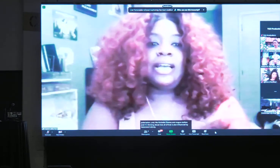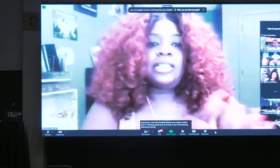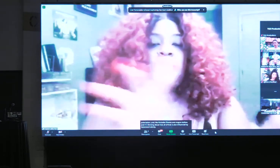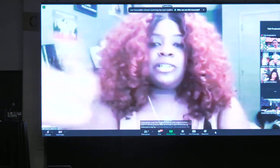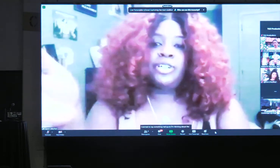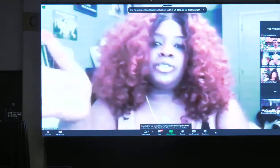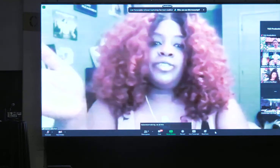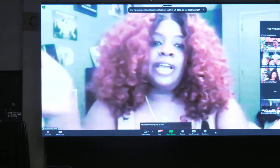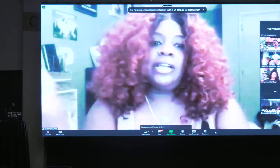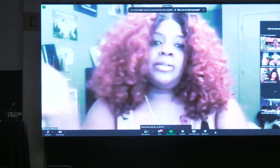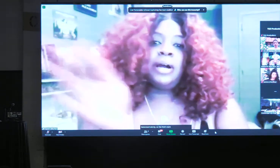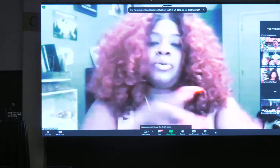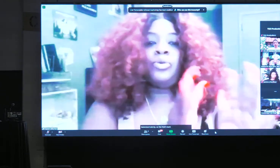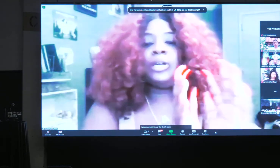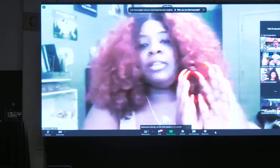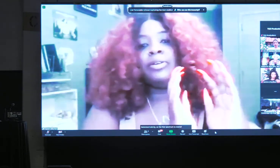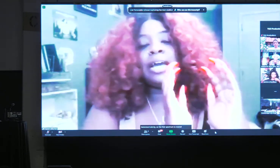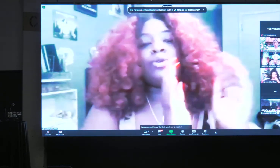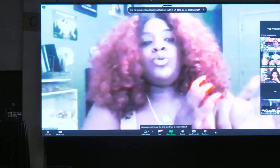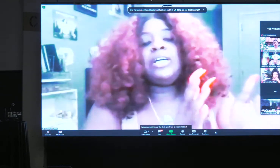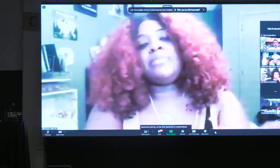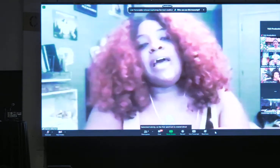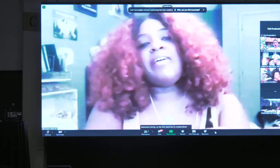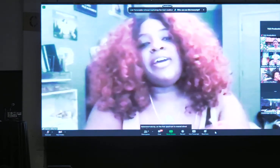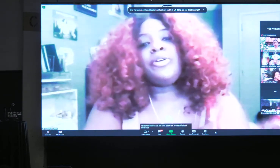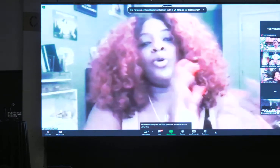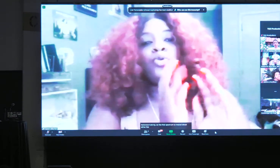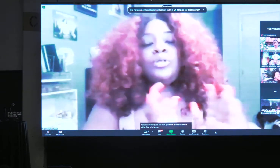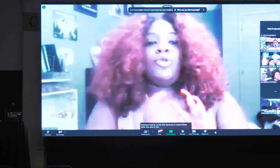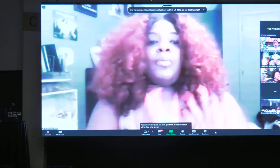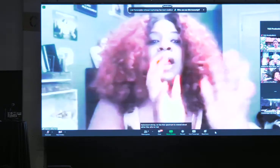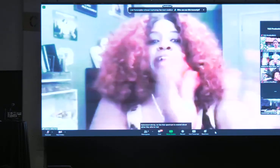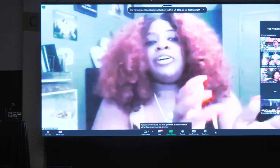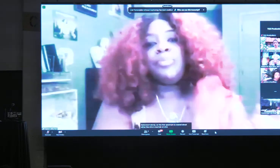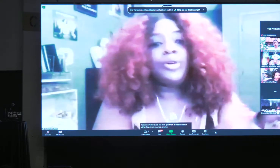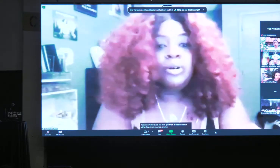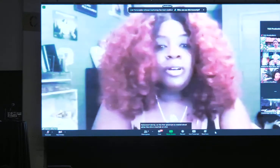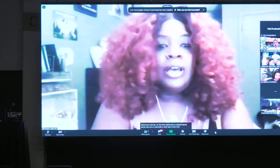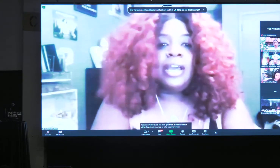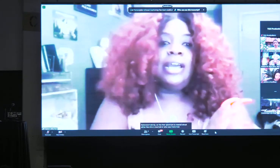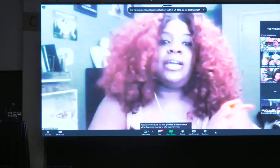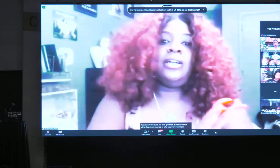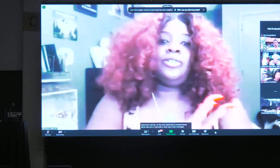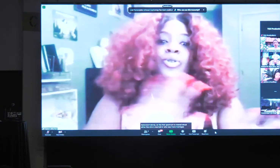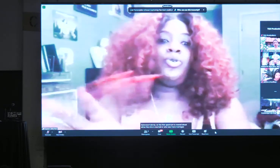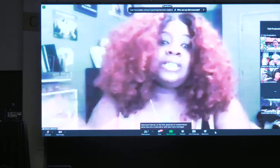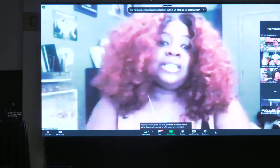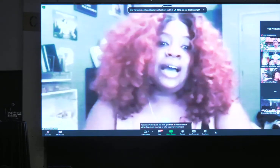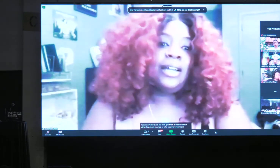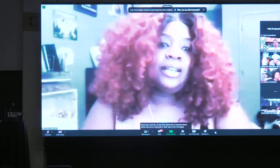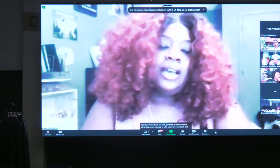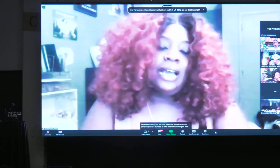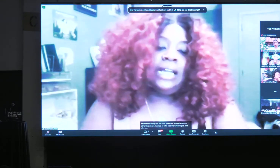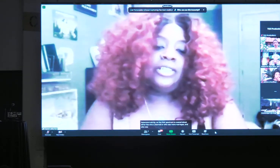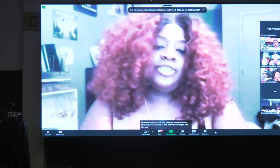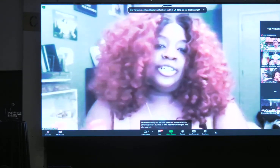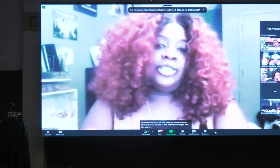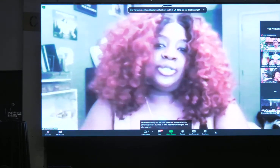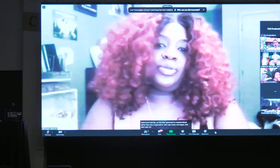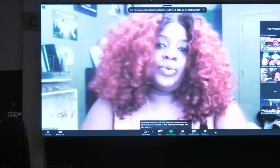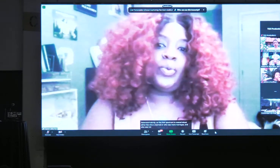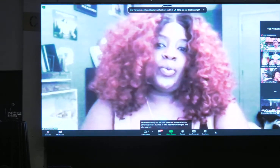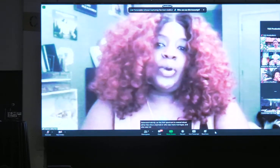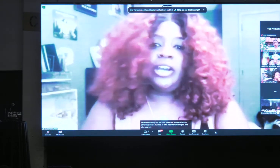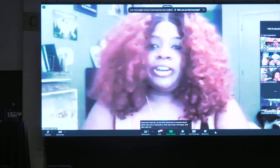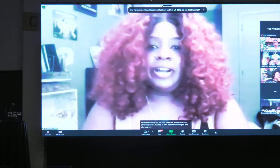like that spectrum is created about either like who is married or who is more marriable and who is not. And it's